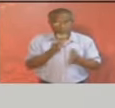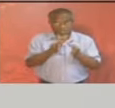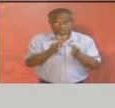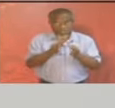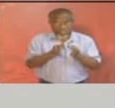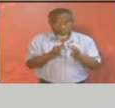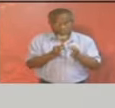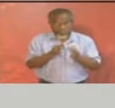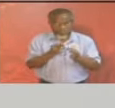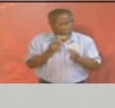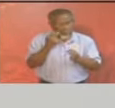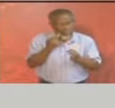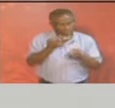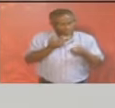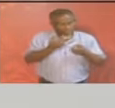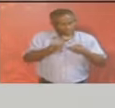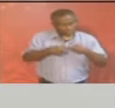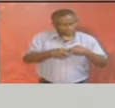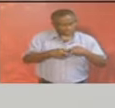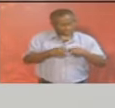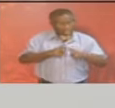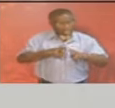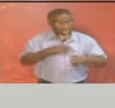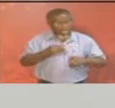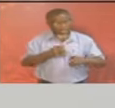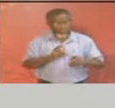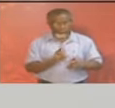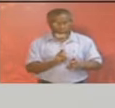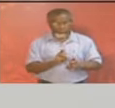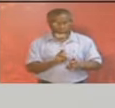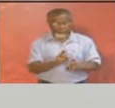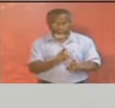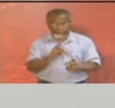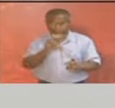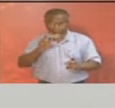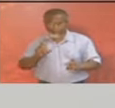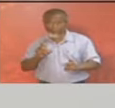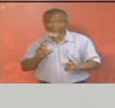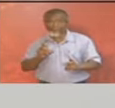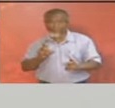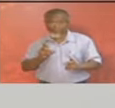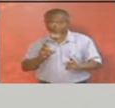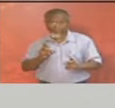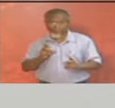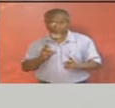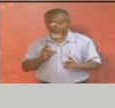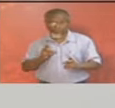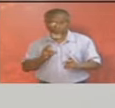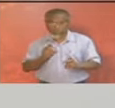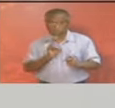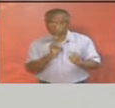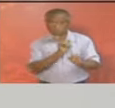from gatherings, removal of self from work, removal of self from other types of gatherings, be it church or otherwise, so that we